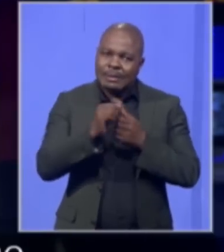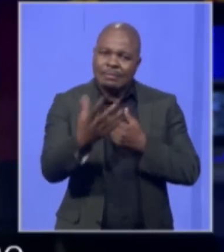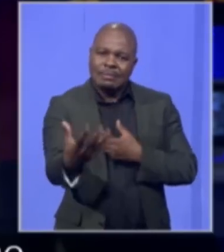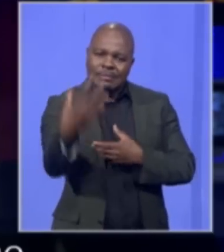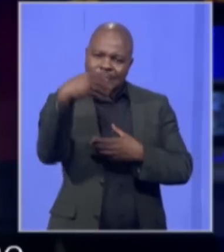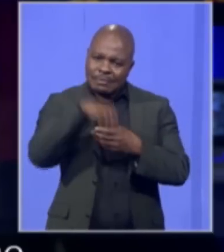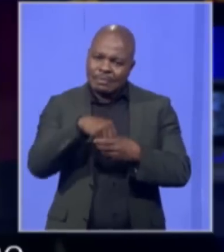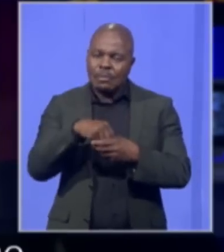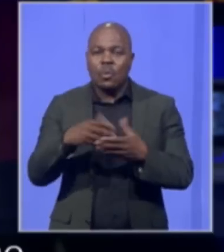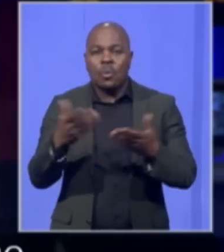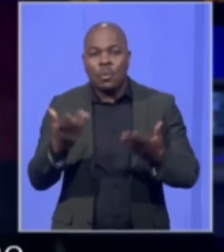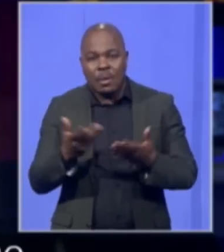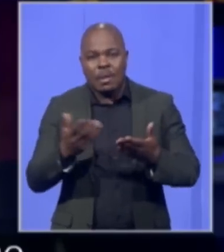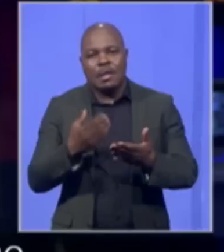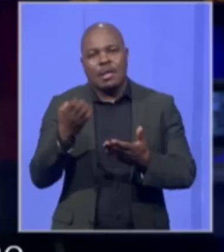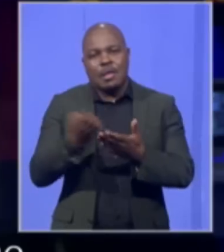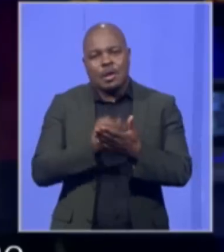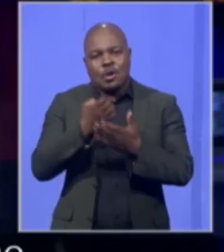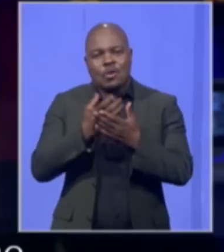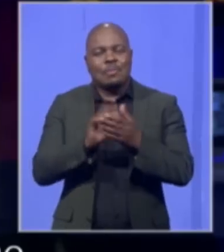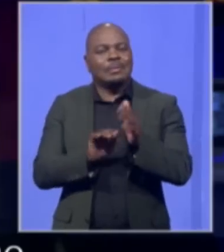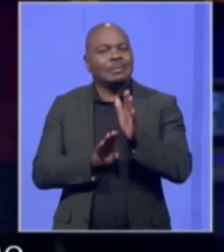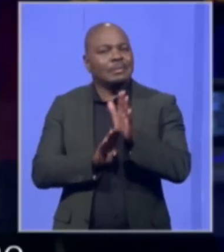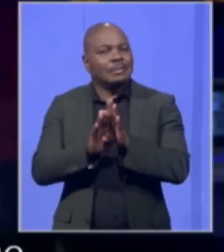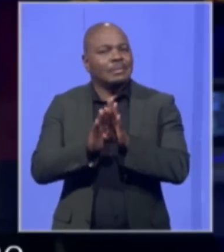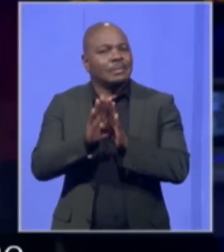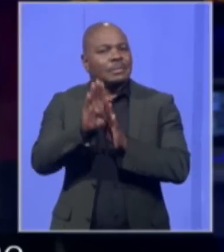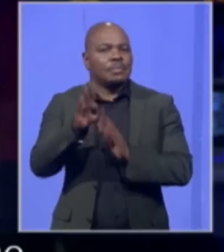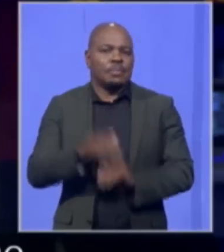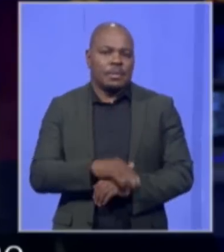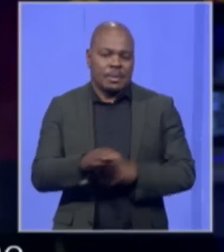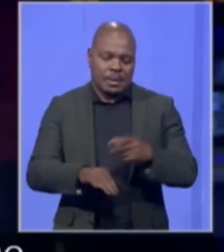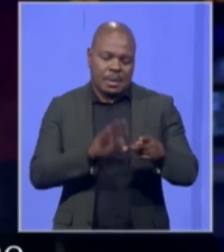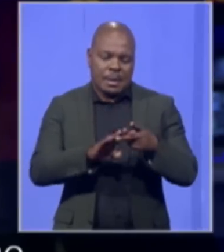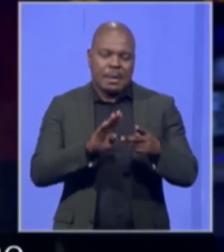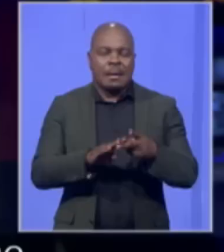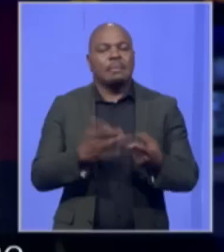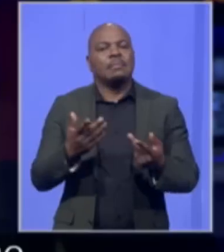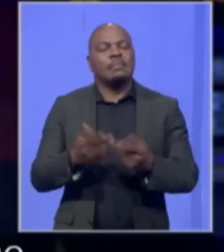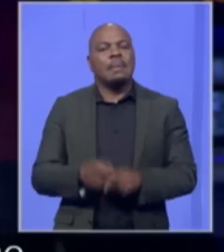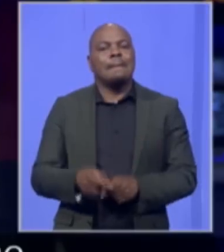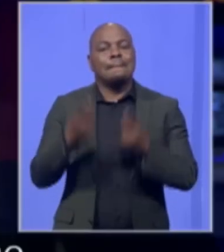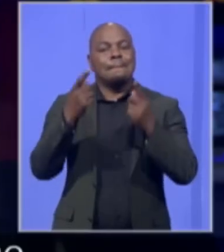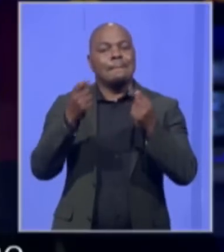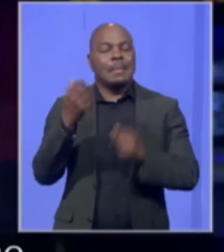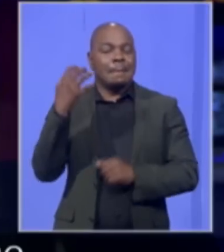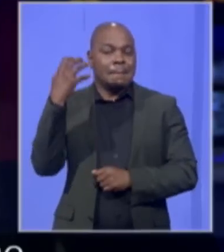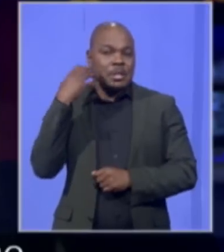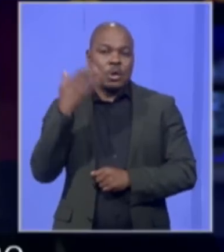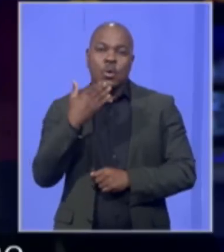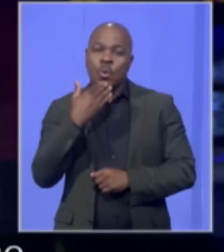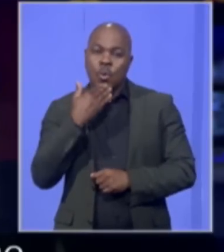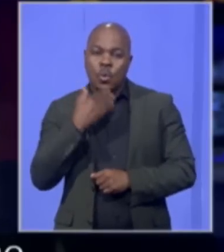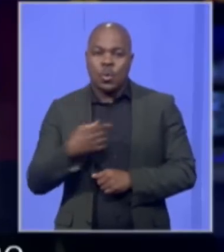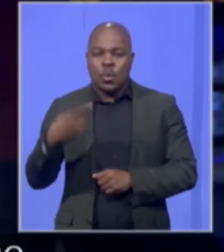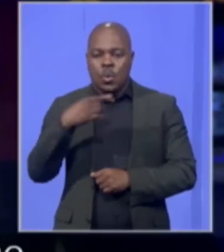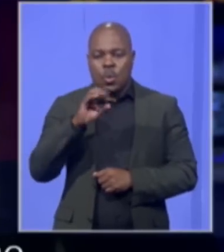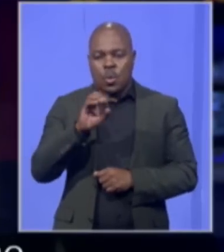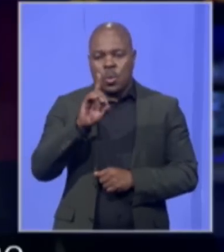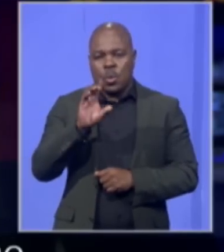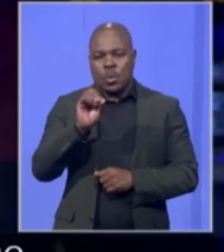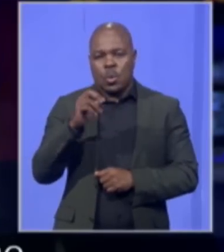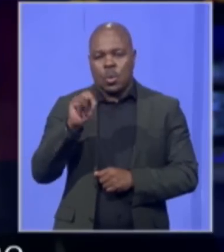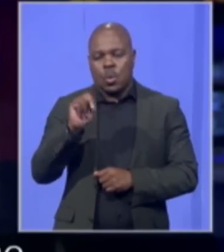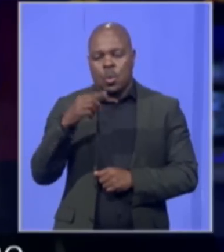setlotswana kgolong le ntshetsopeleng ya moruo. Athi haile letona la naha la ditjhelete Inokodongwana le re